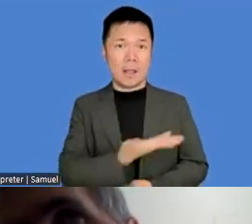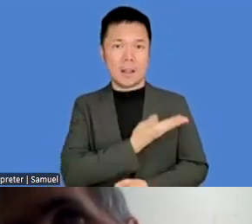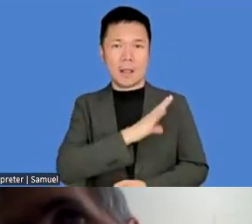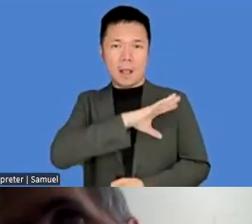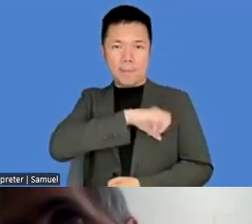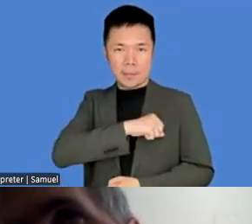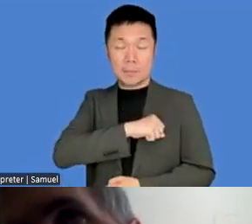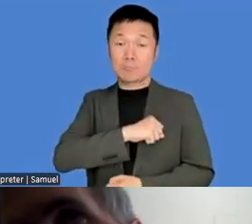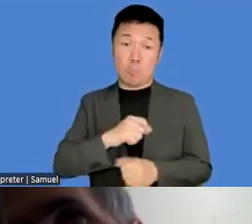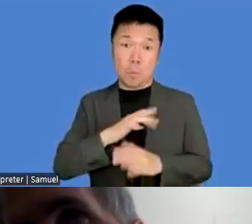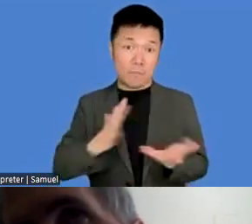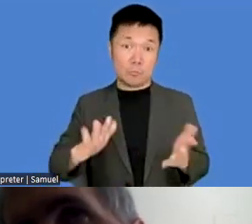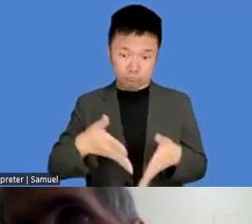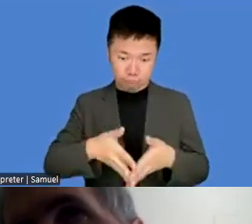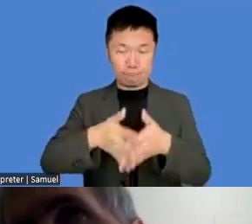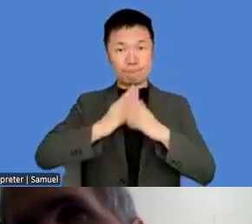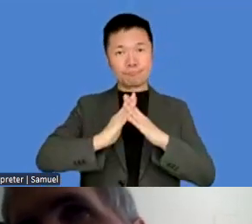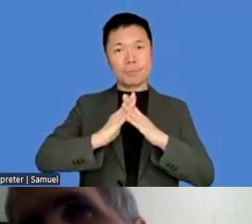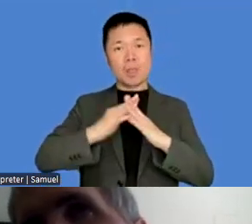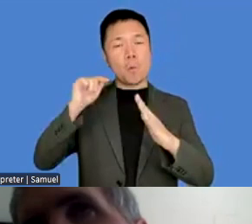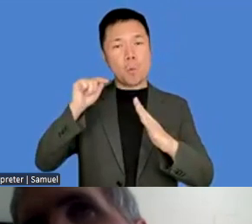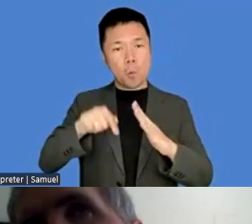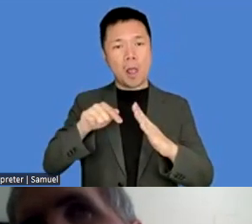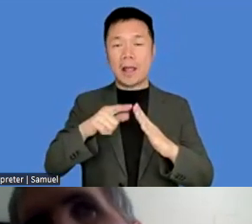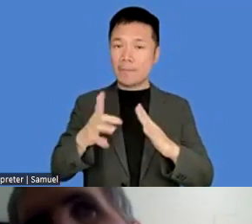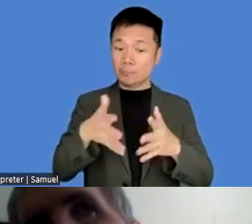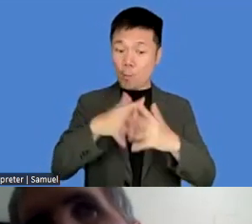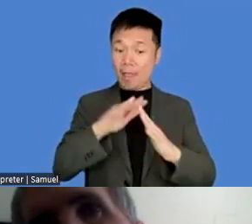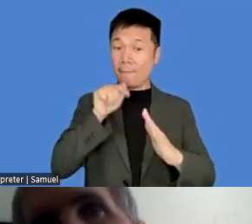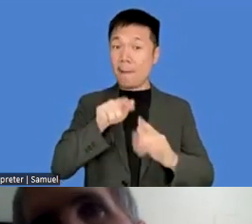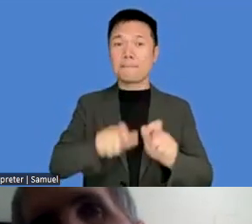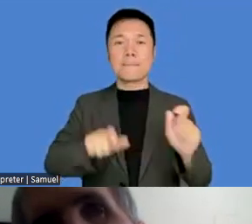establish the Independent Living Center for